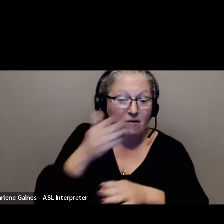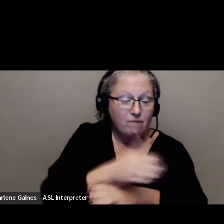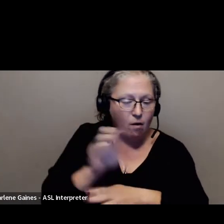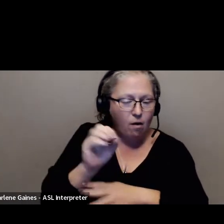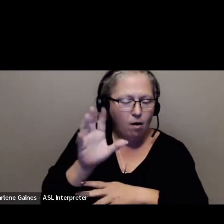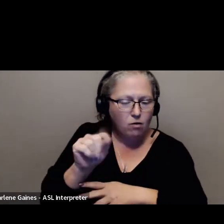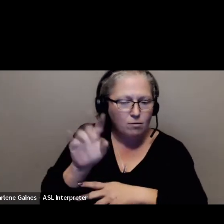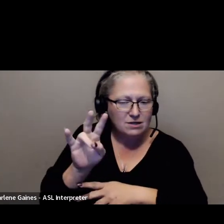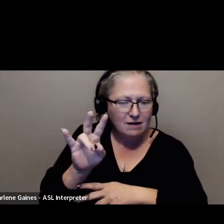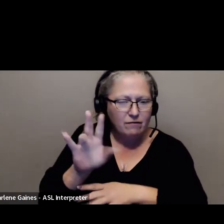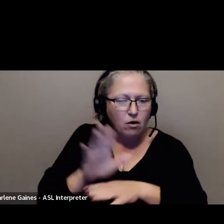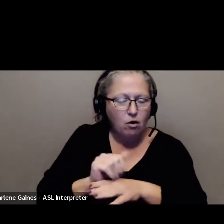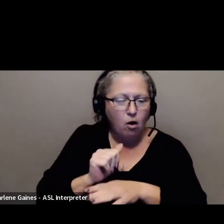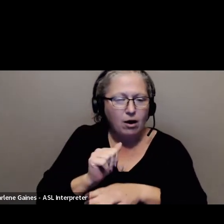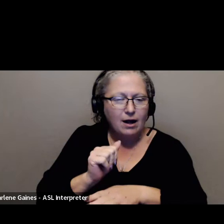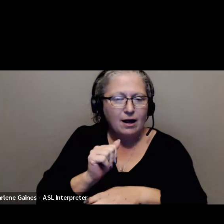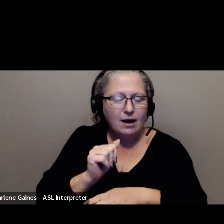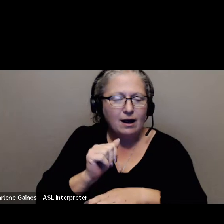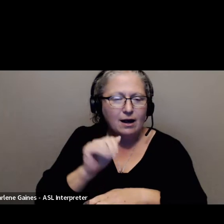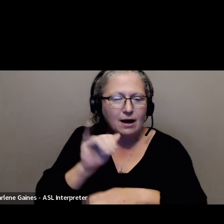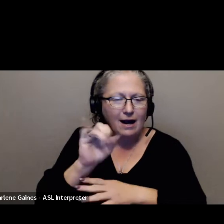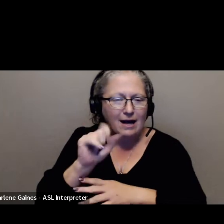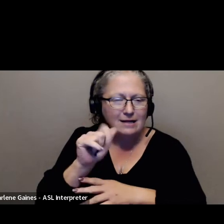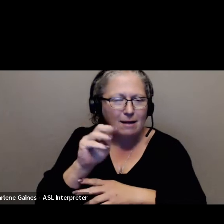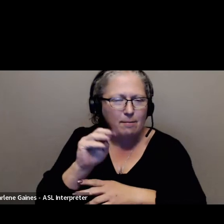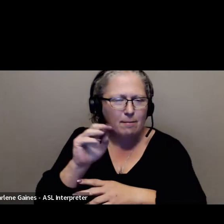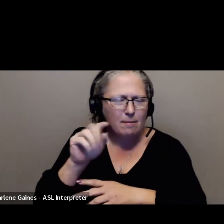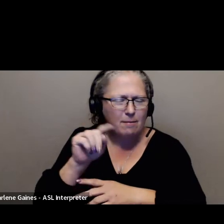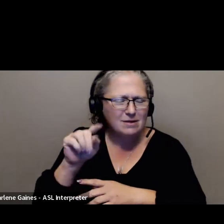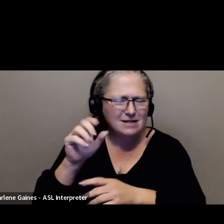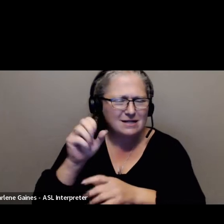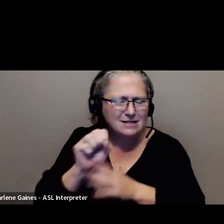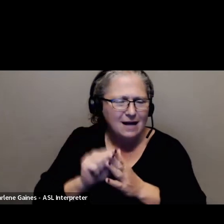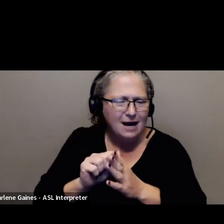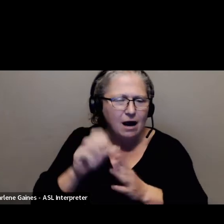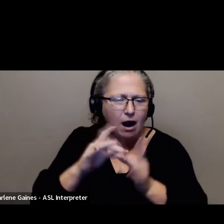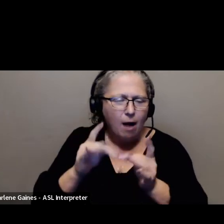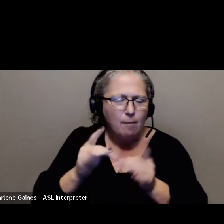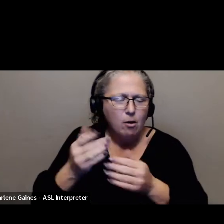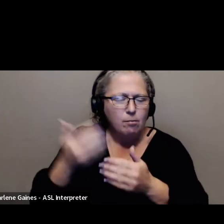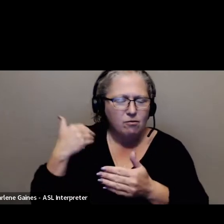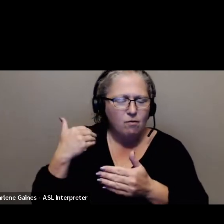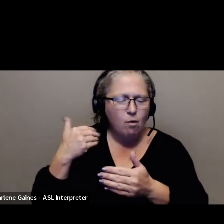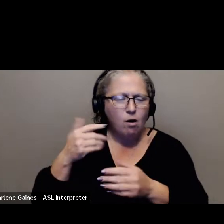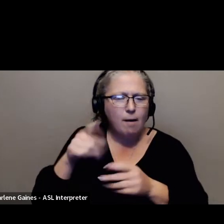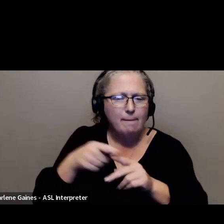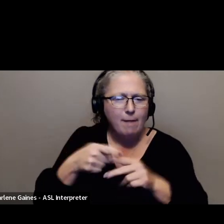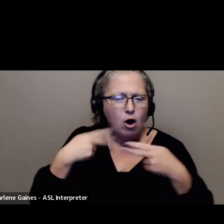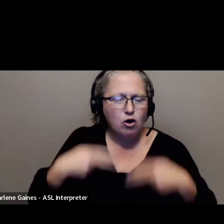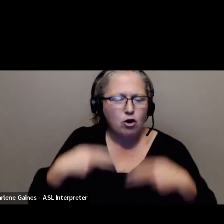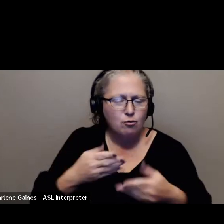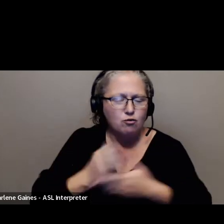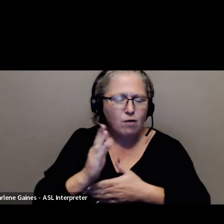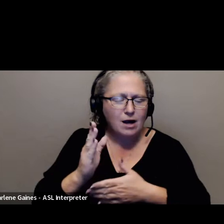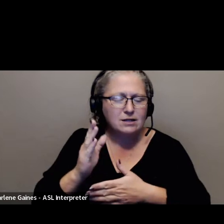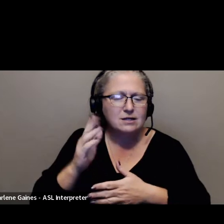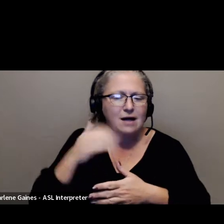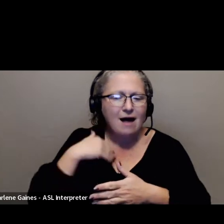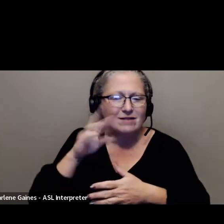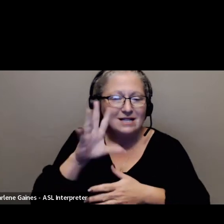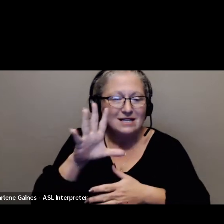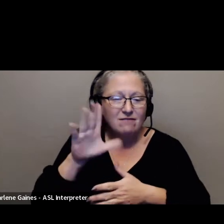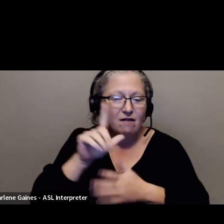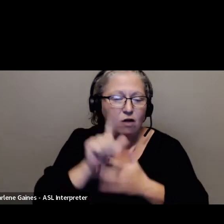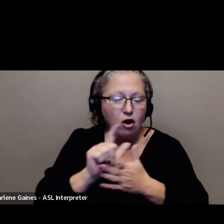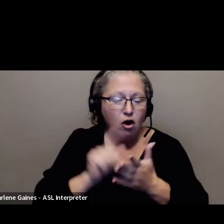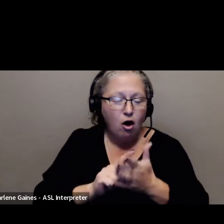7th, calling Israel an apartheid state. Also, per a comment that was brought up before, according to Human Rights Watch, there are over 65 laws in Israel